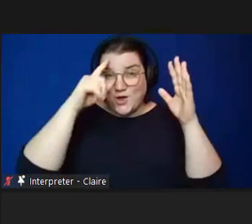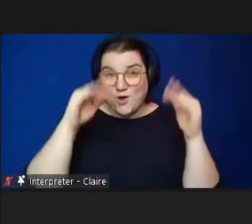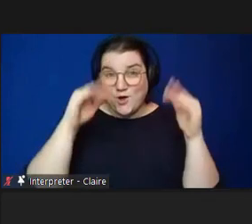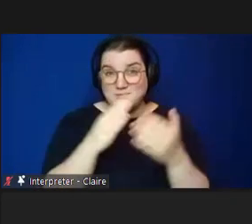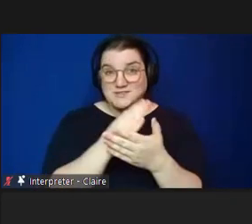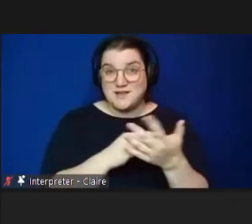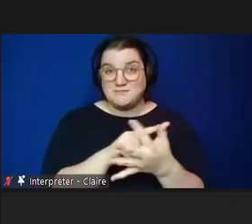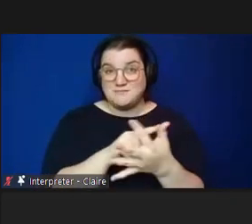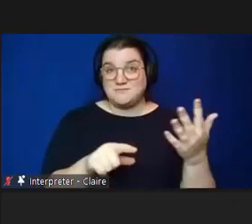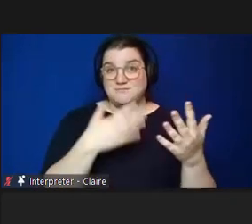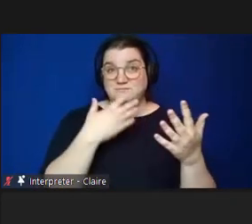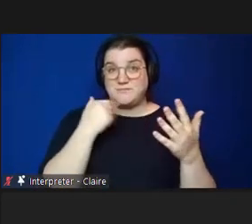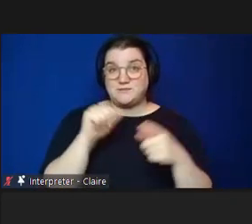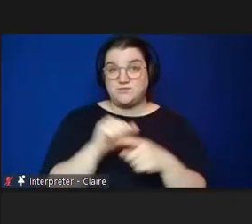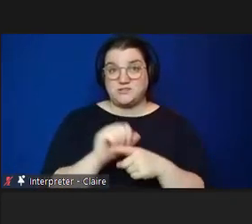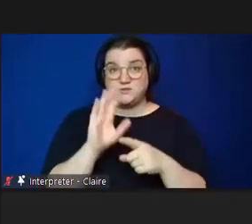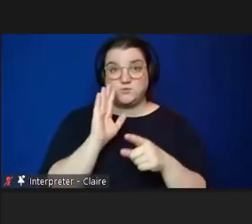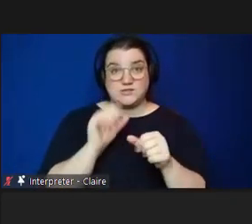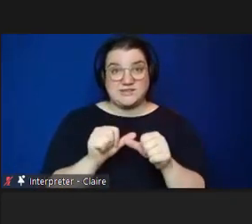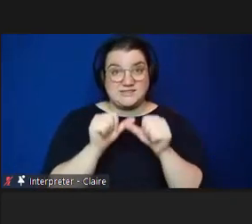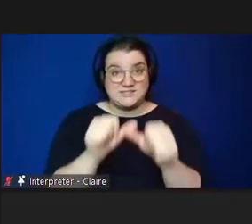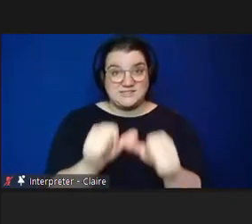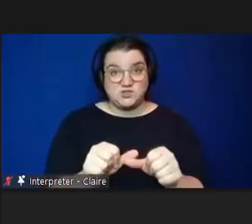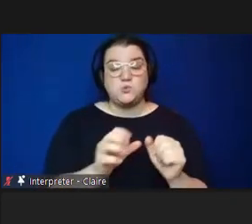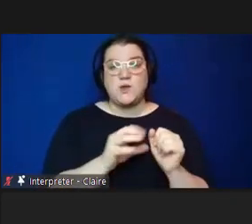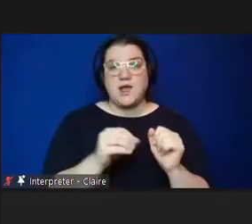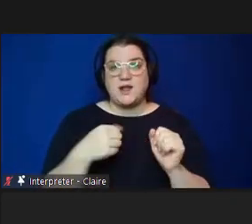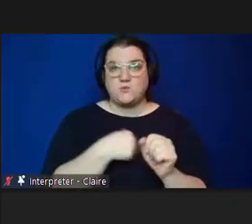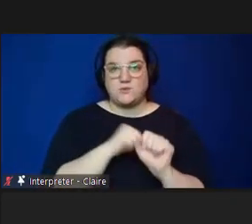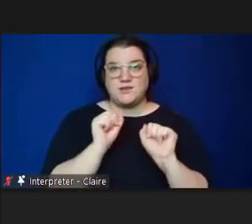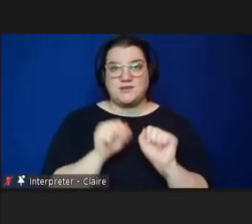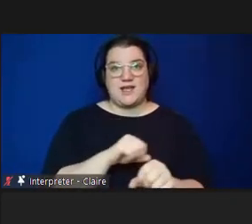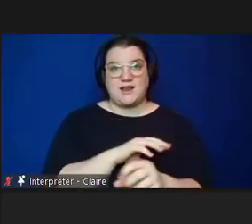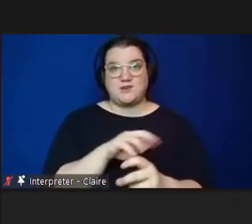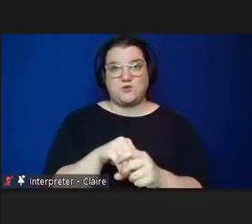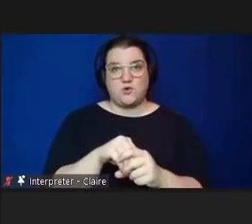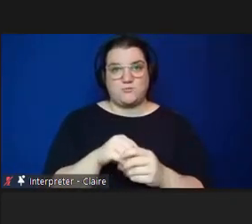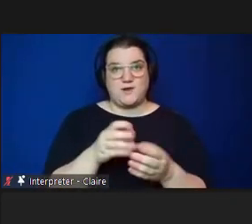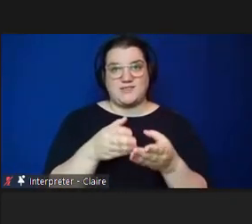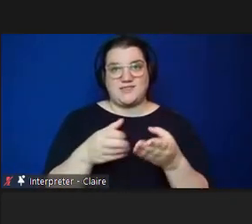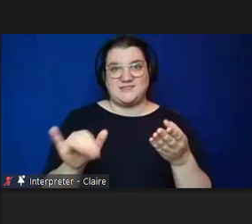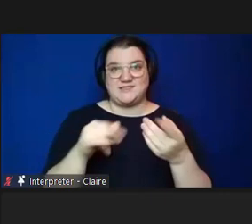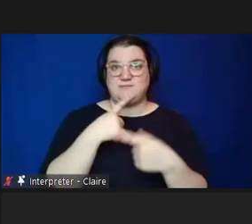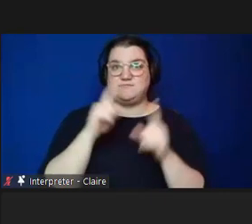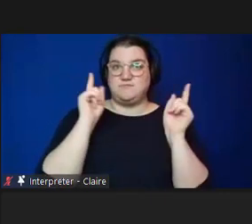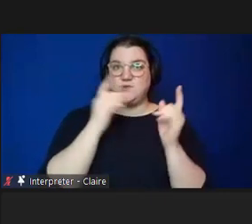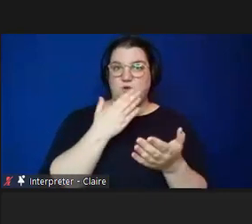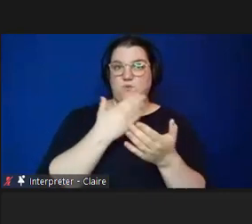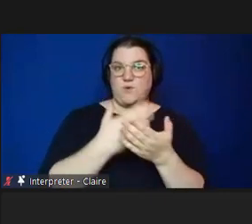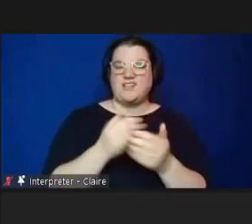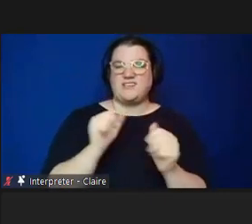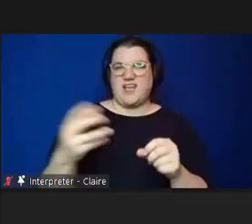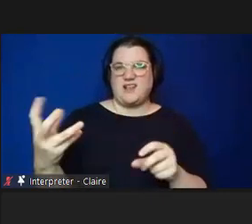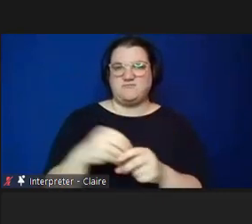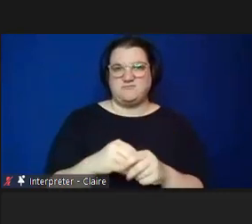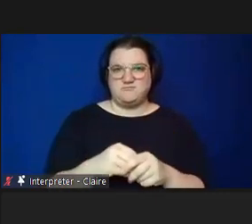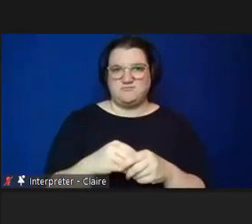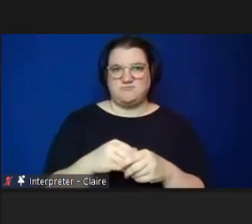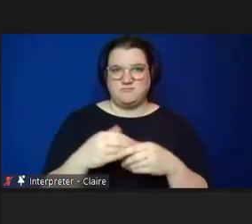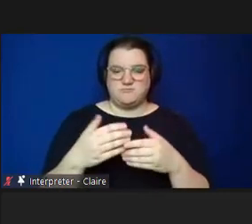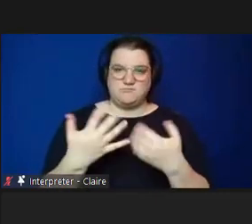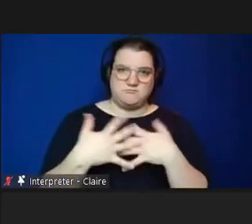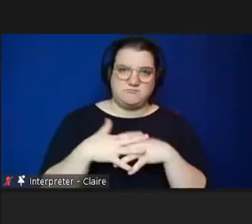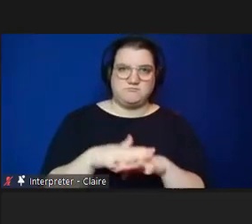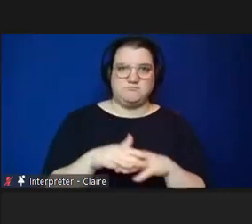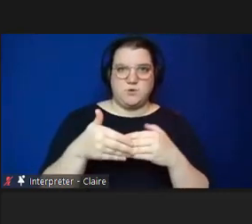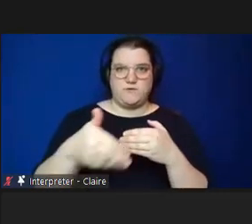best practices will continue and that we can incorporate the things that worked well moving forward. So thank you,